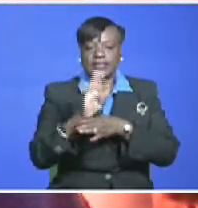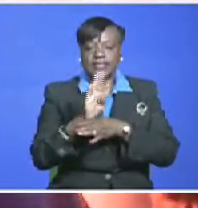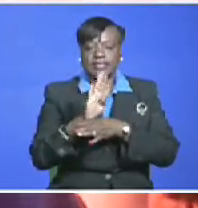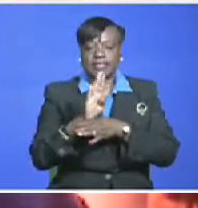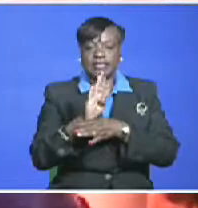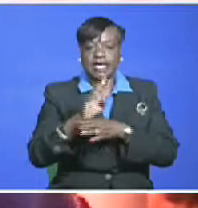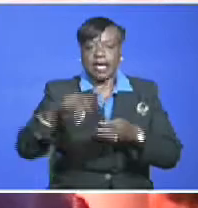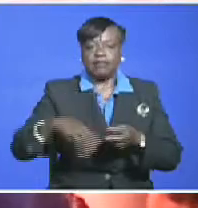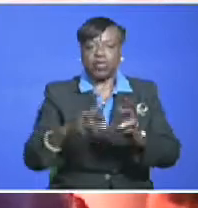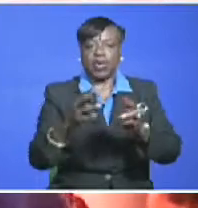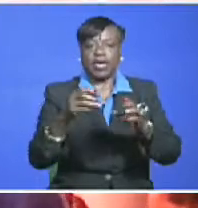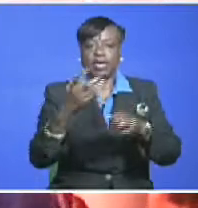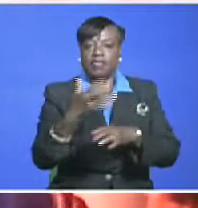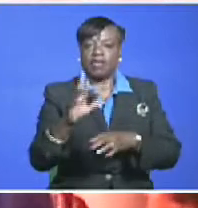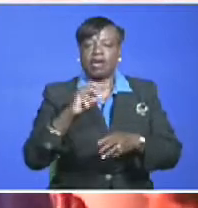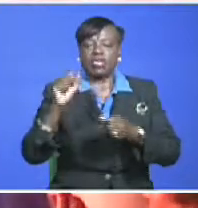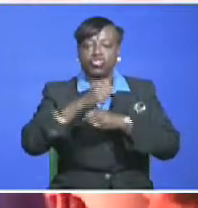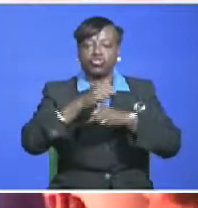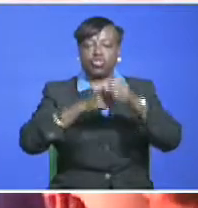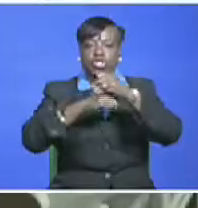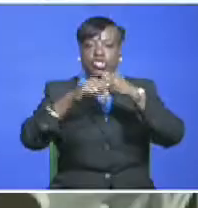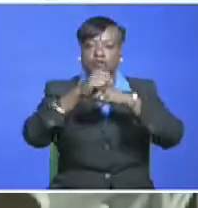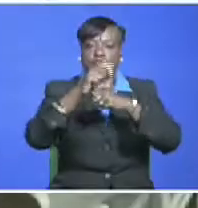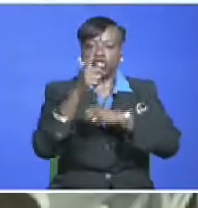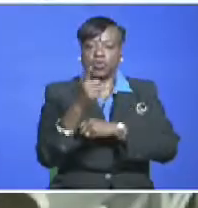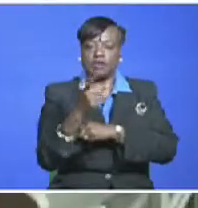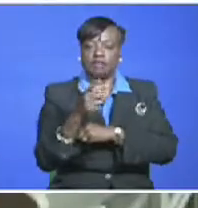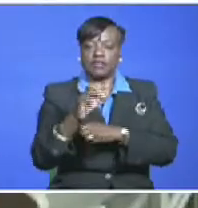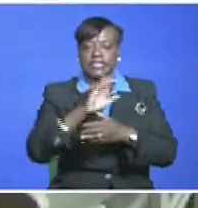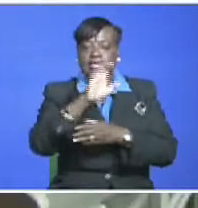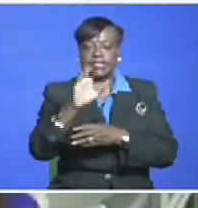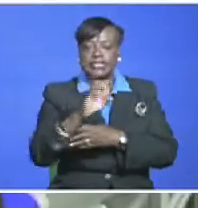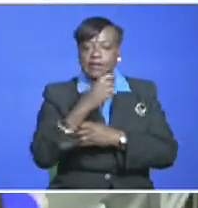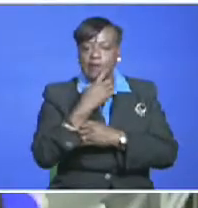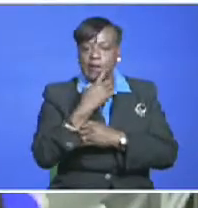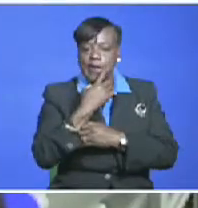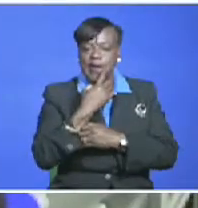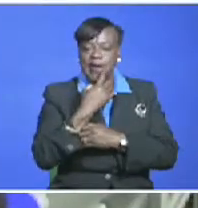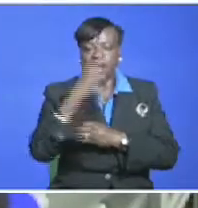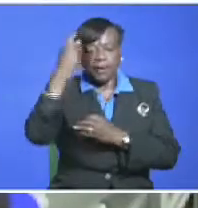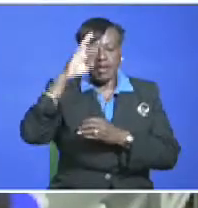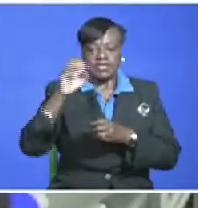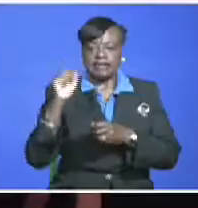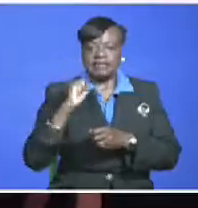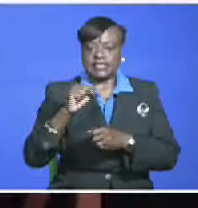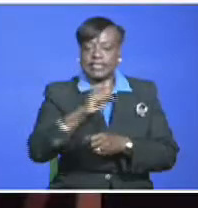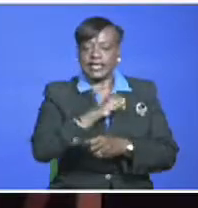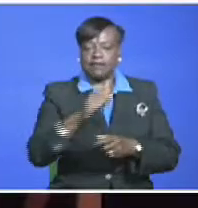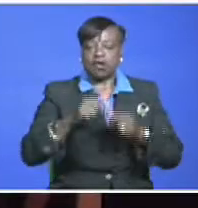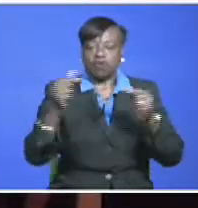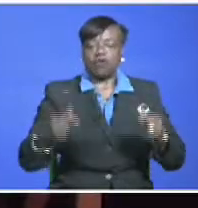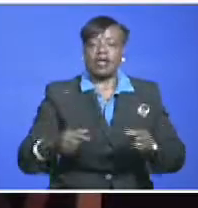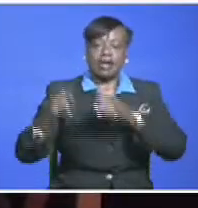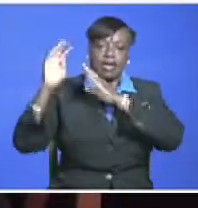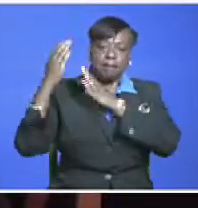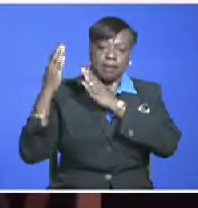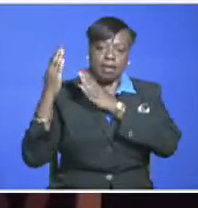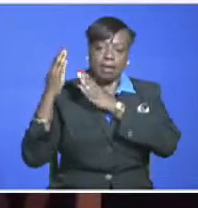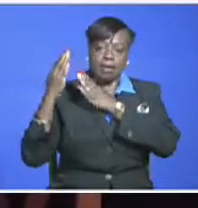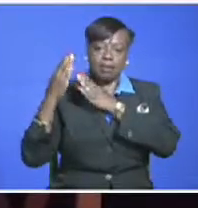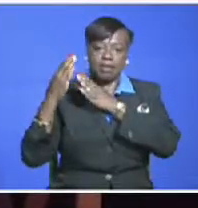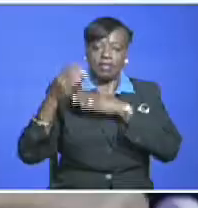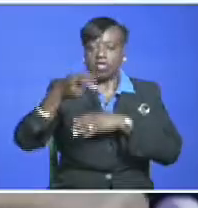and the way that they're structured and owned into the 21st century. Minister of State for Grand Bahama, Senator the Honorable Kwesi